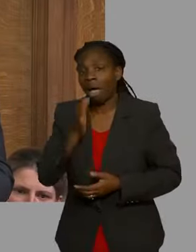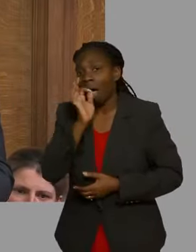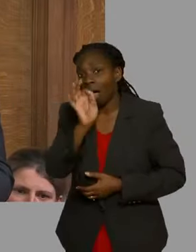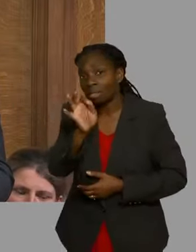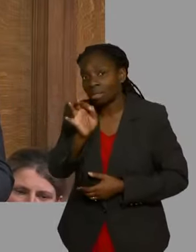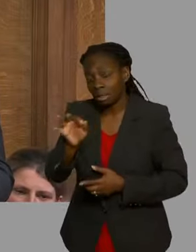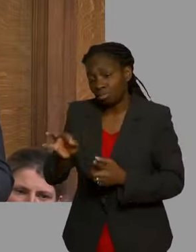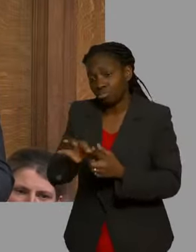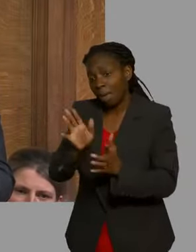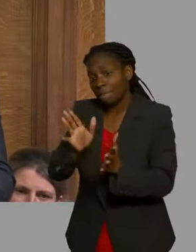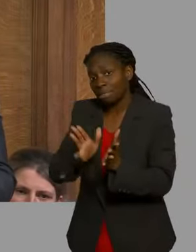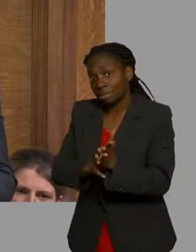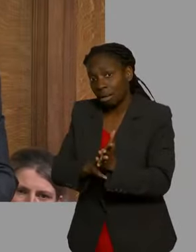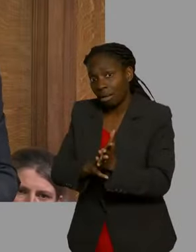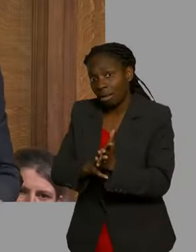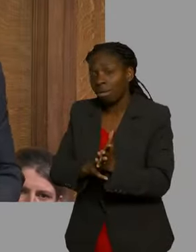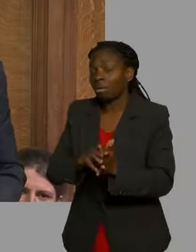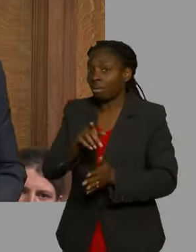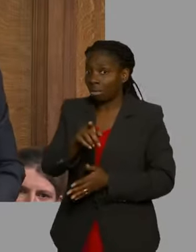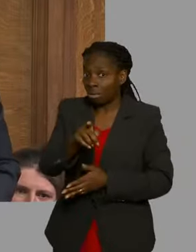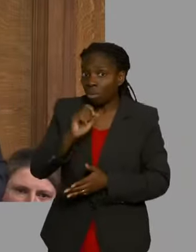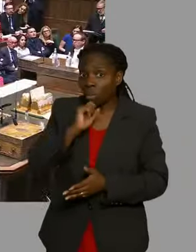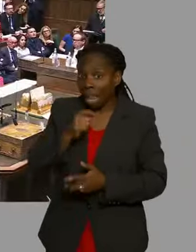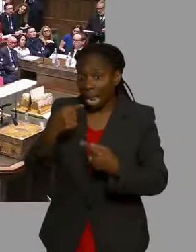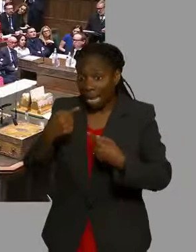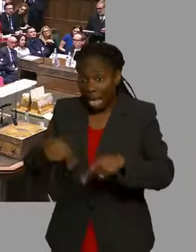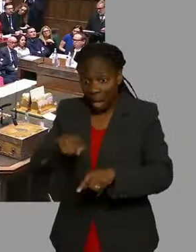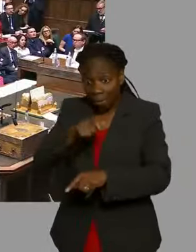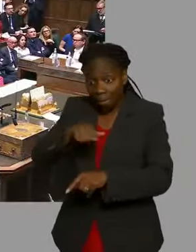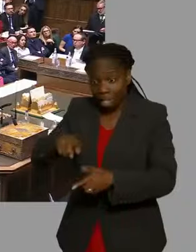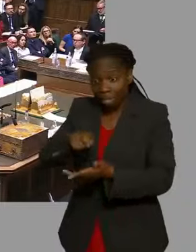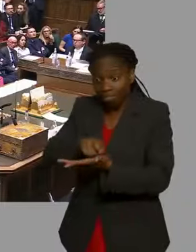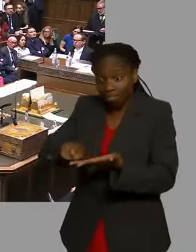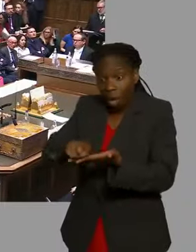vote on whether they believe Wasby women are owed compensation?